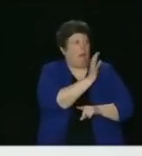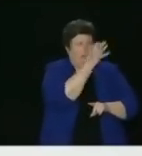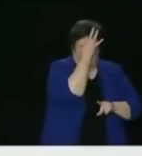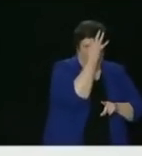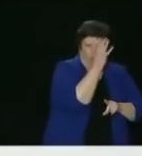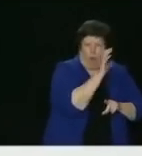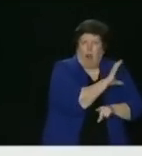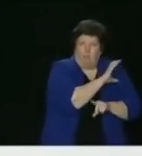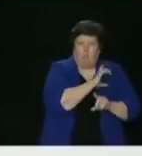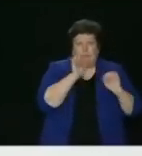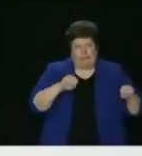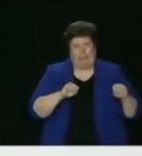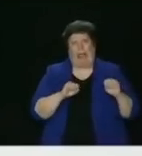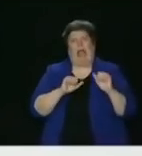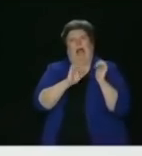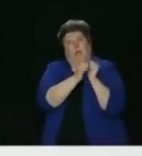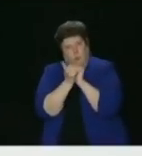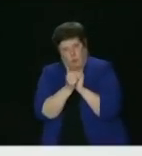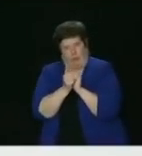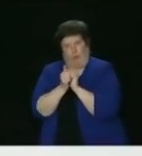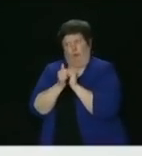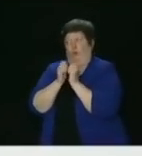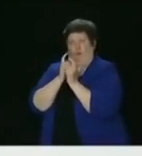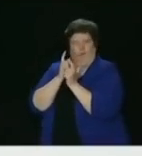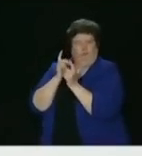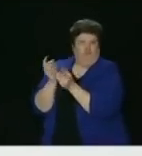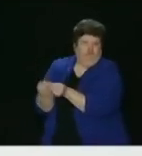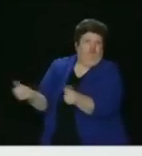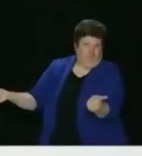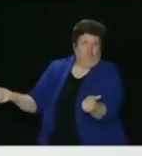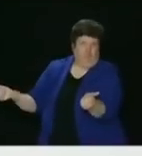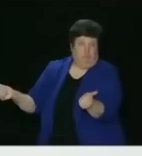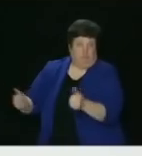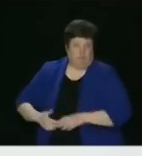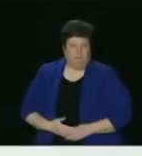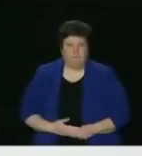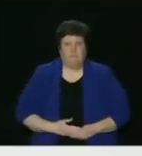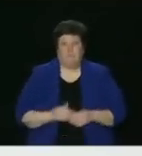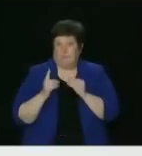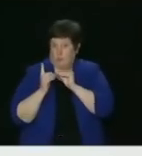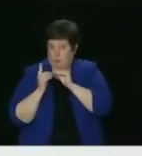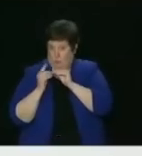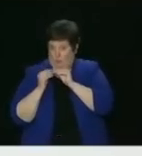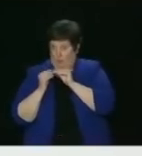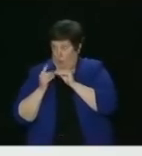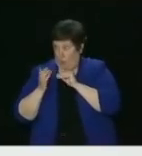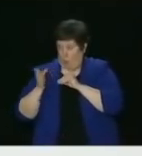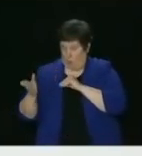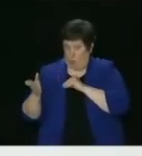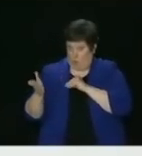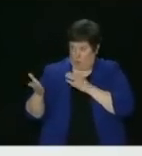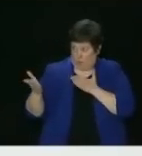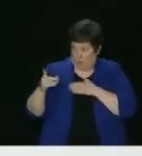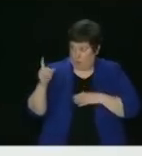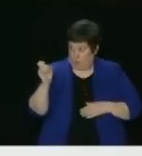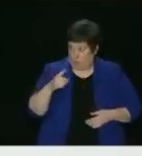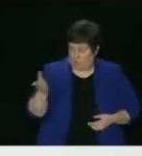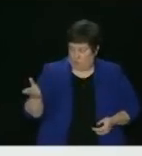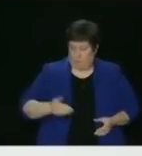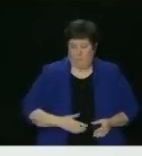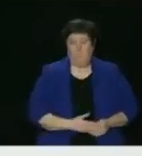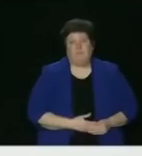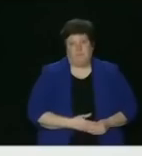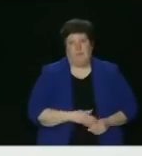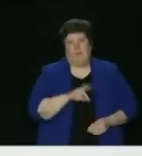respond to these concerns by the citizens of Ottawa who want their cities back. We'll take one last question in the foyer before turning to the phone. Yeah, Prime Minister Ryan